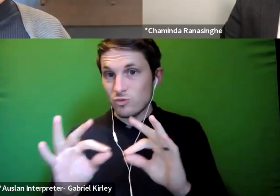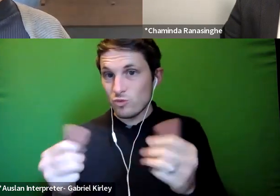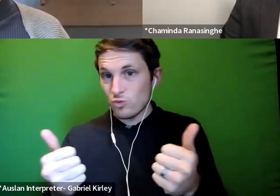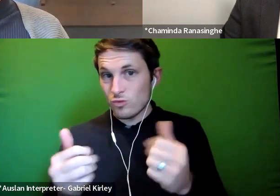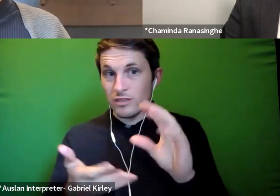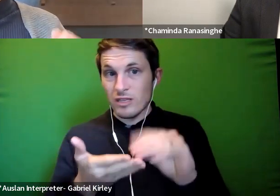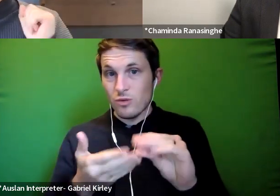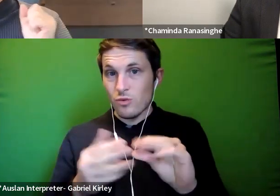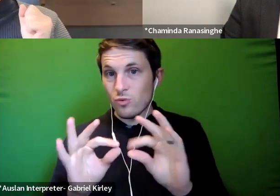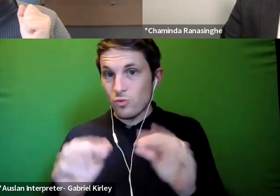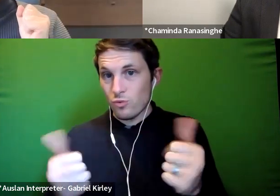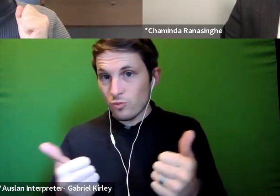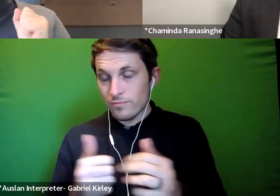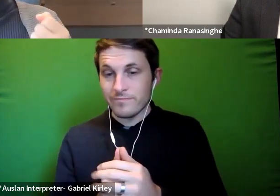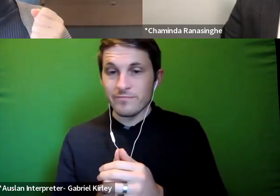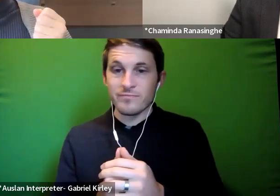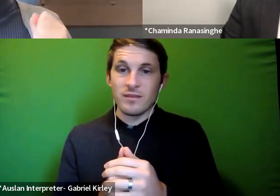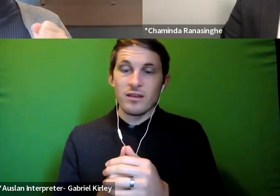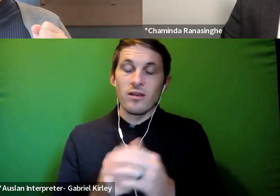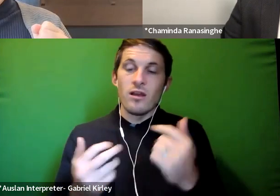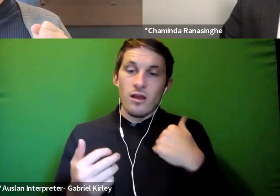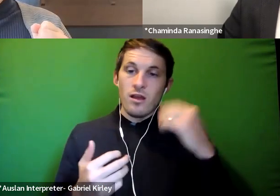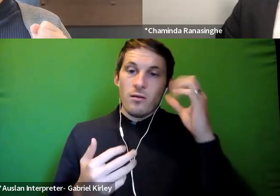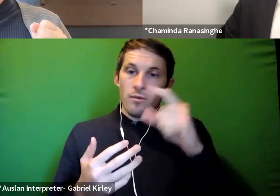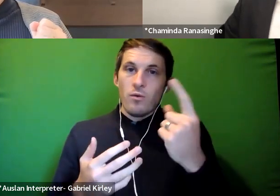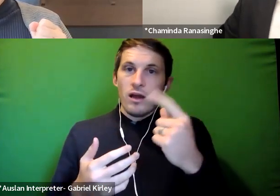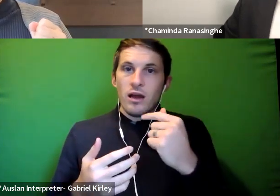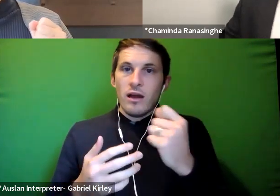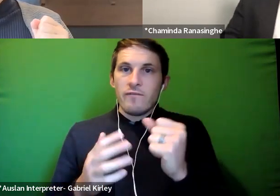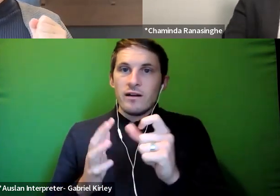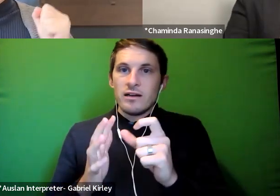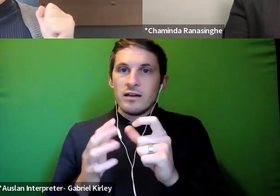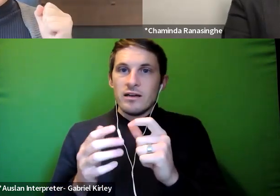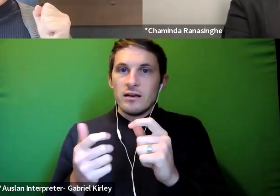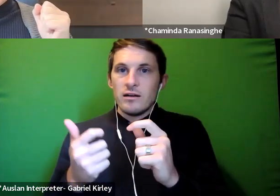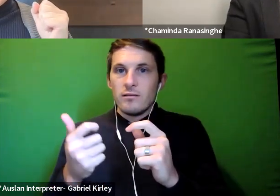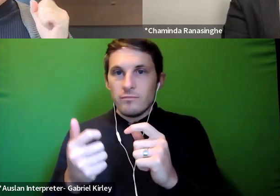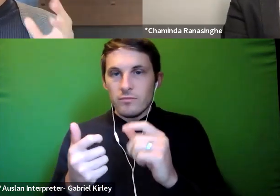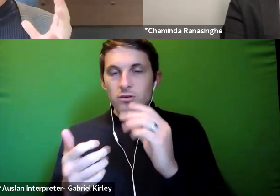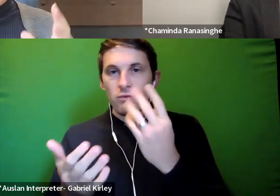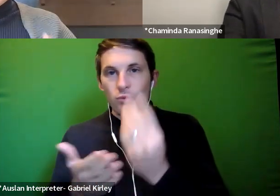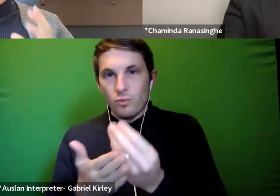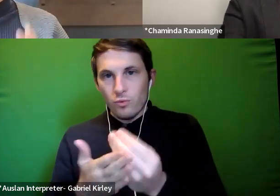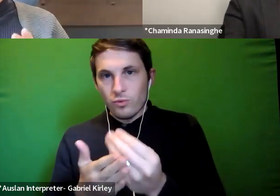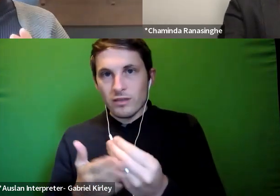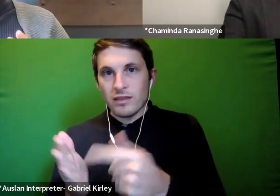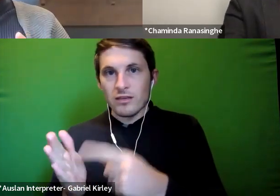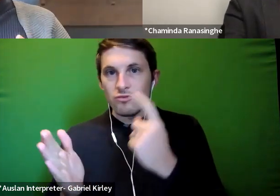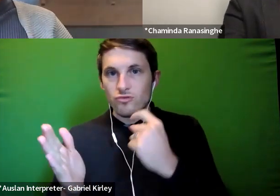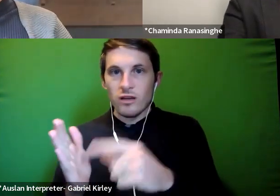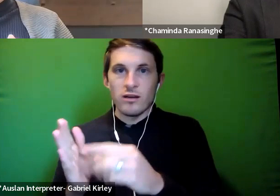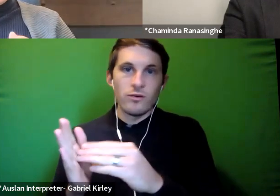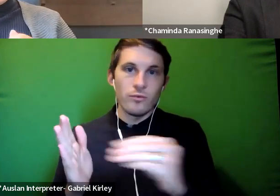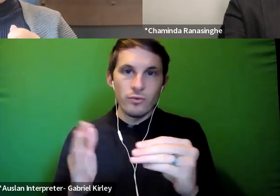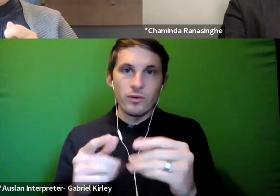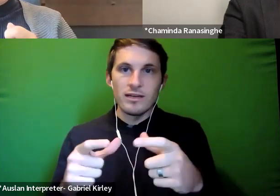or... So I remember recording on a dictaphone and trying to get that recording onto a disc